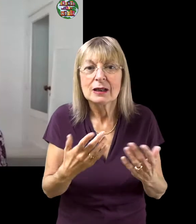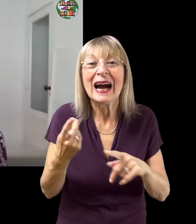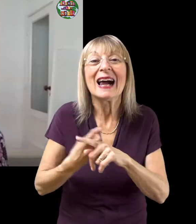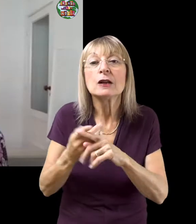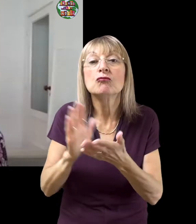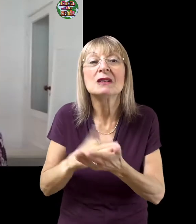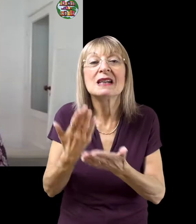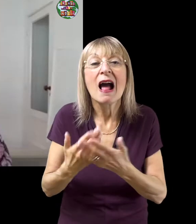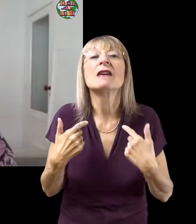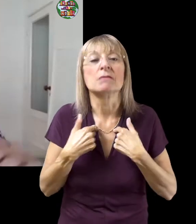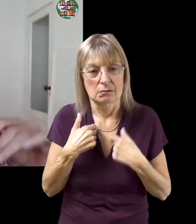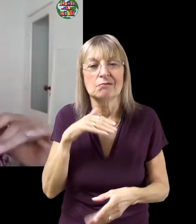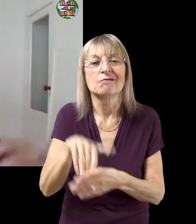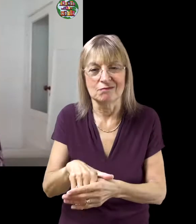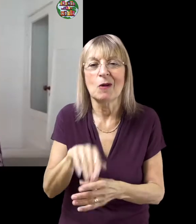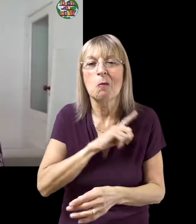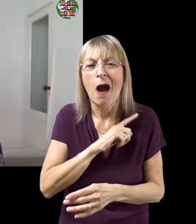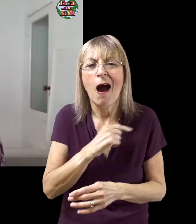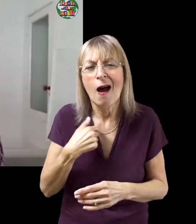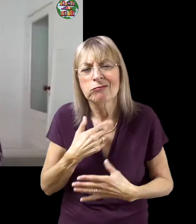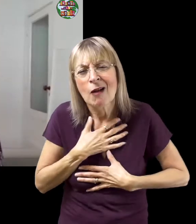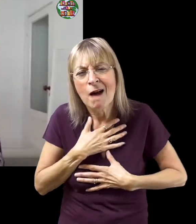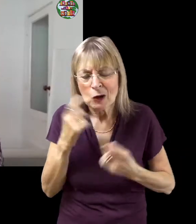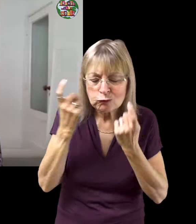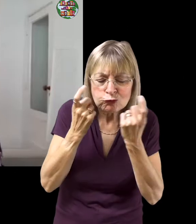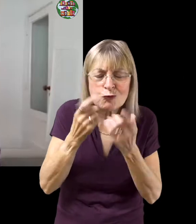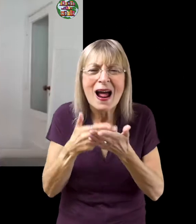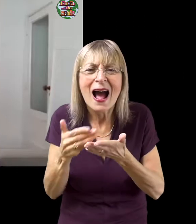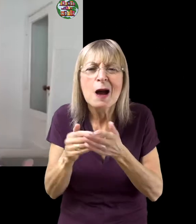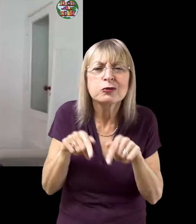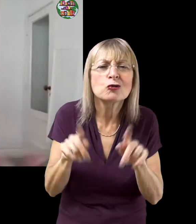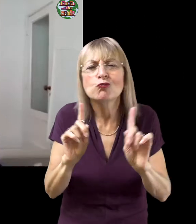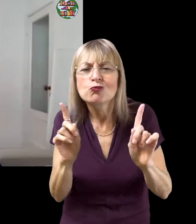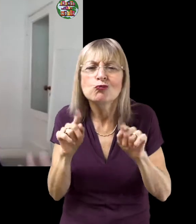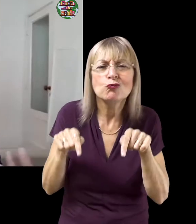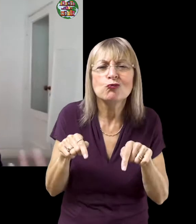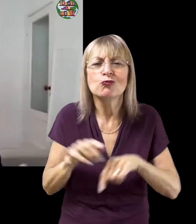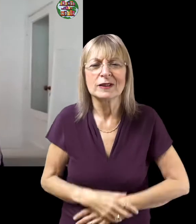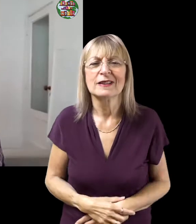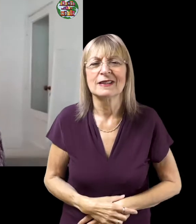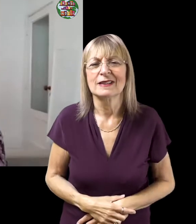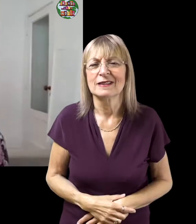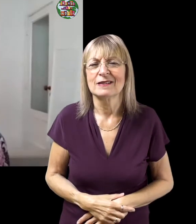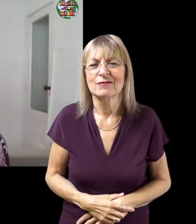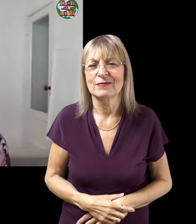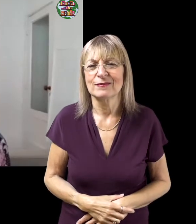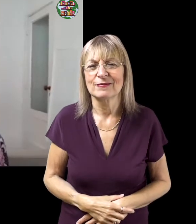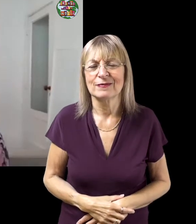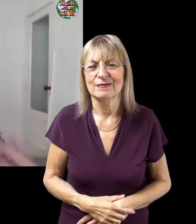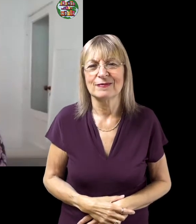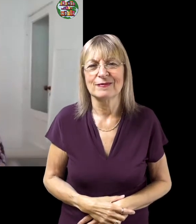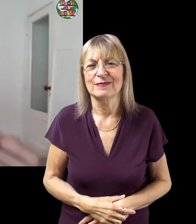languages. So it's only with the English translations that I'm getting this involved. And